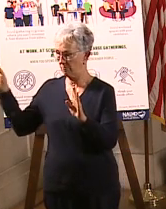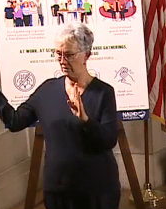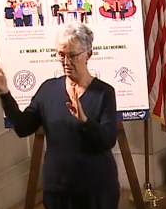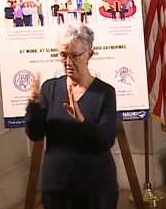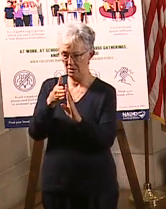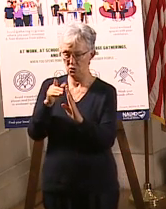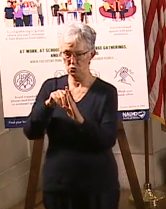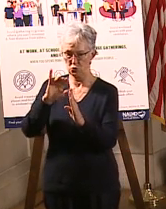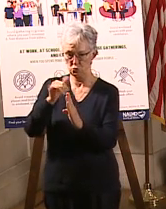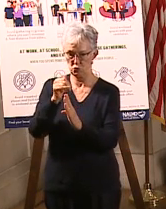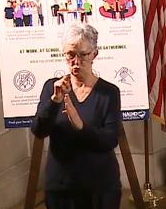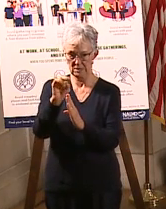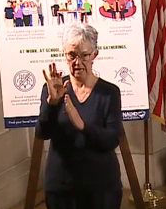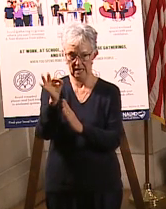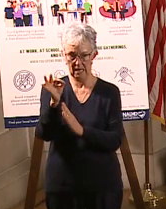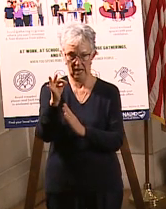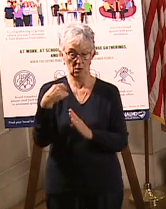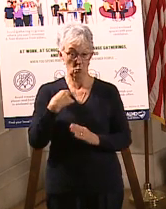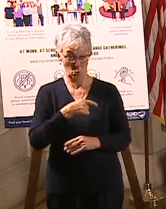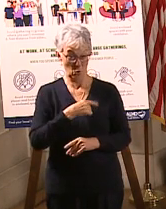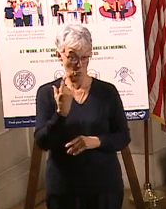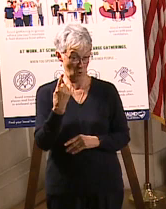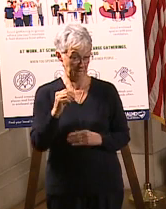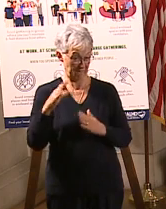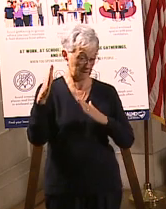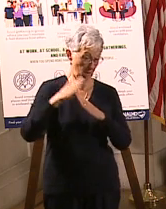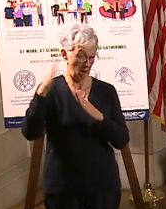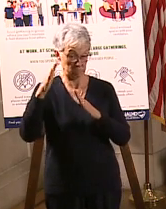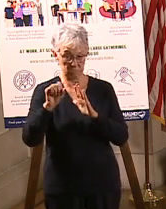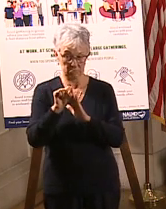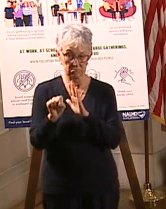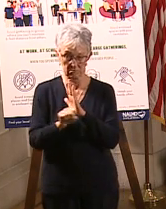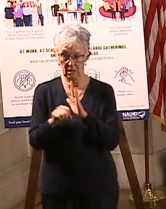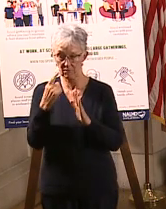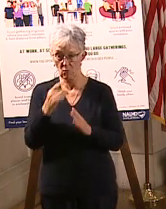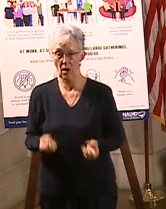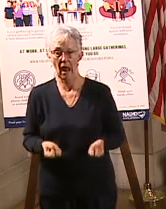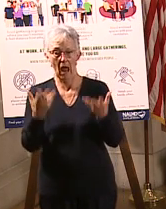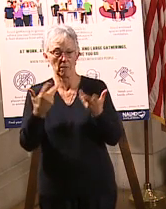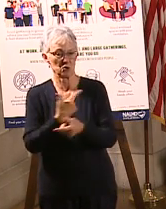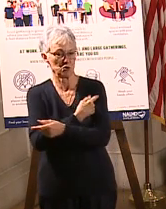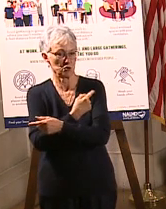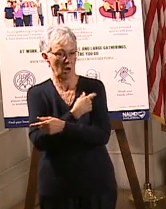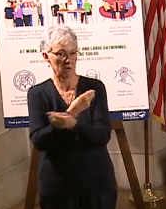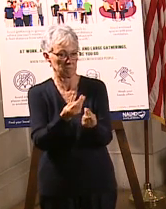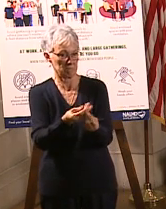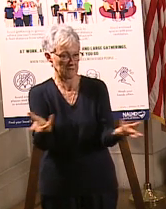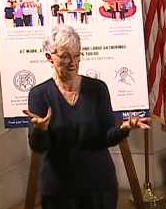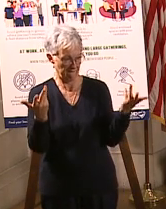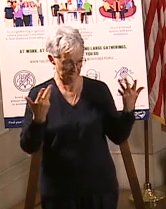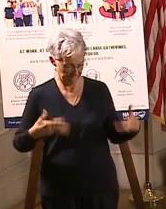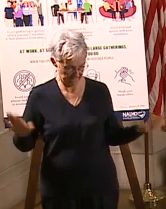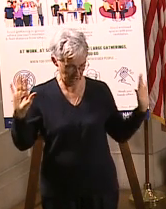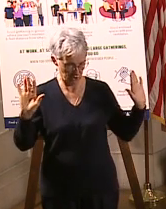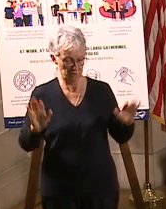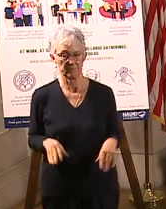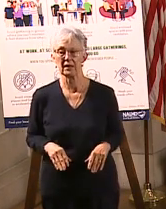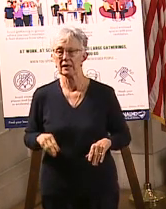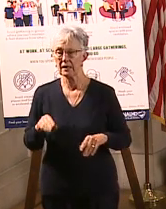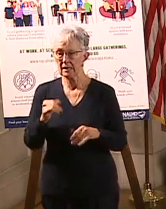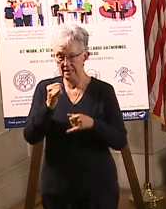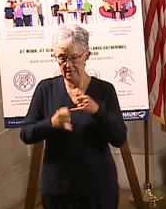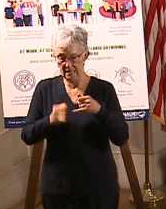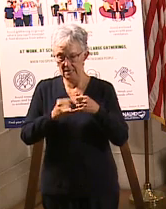the percent of doses used. As I mentioned last week, we will be launching a vaccine registration and administration system in late